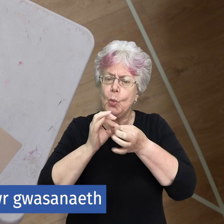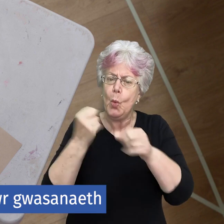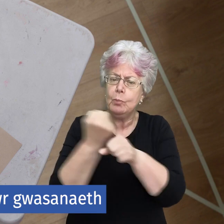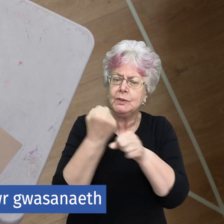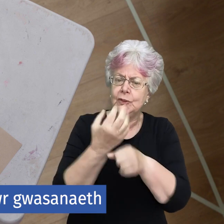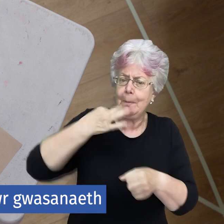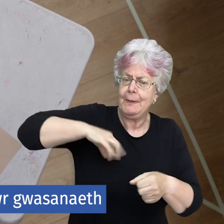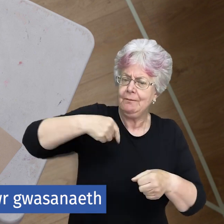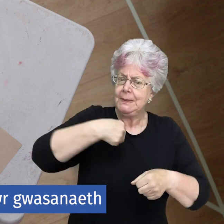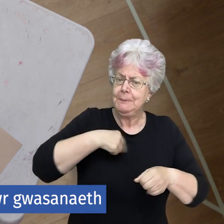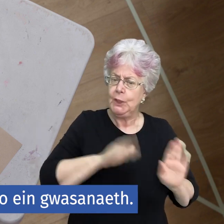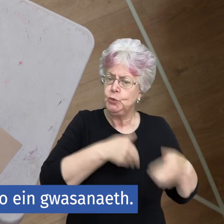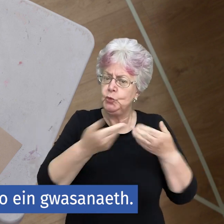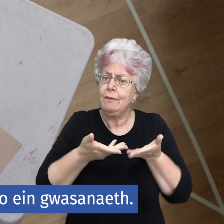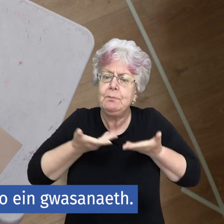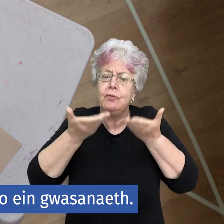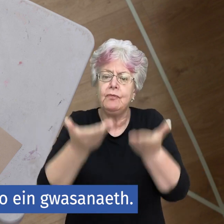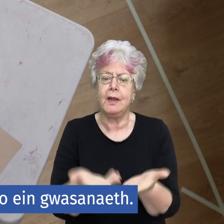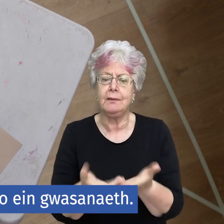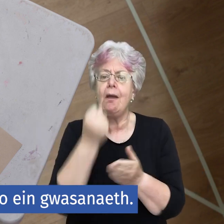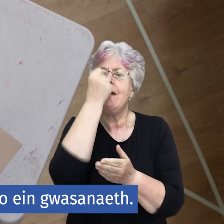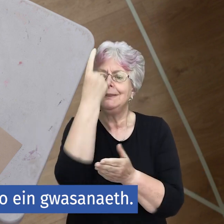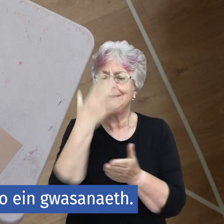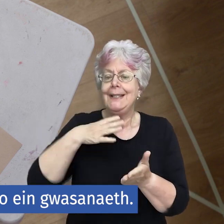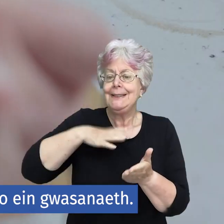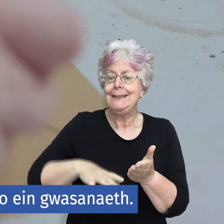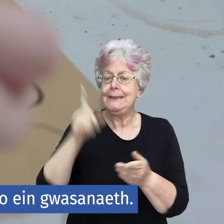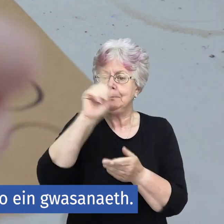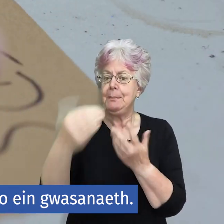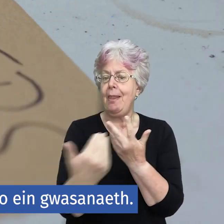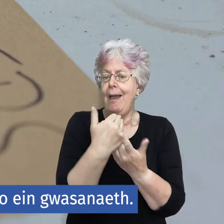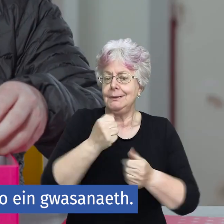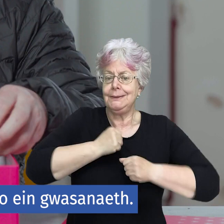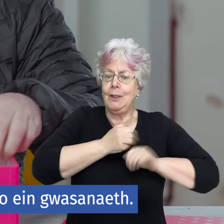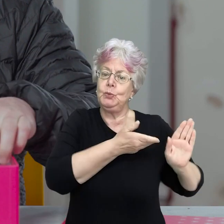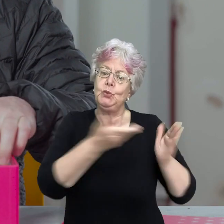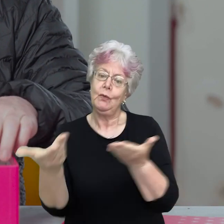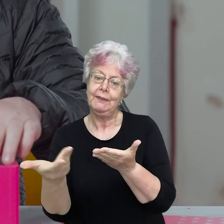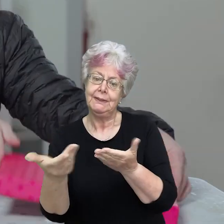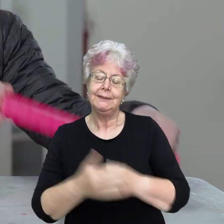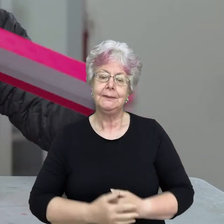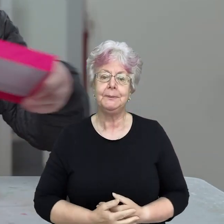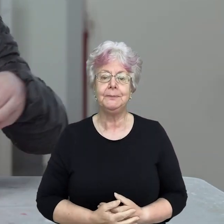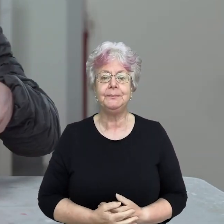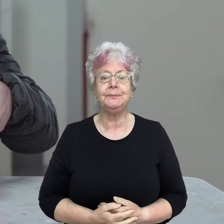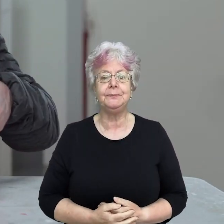Co-production benefits me as a service provider to better understand the needs of those who access our service.